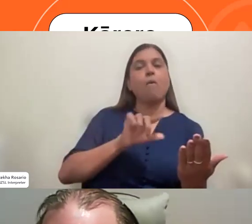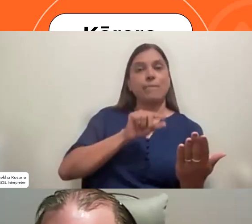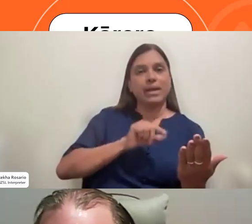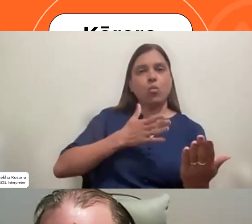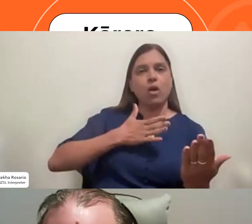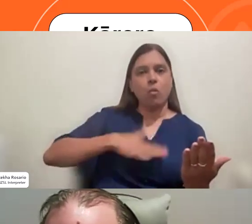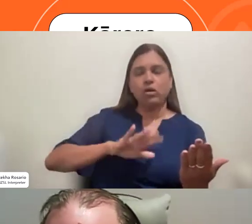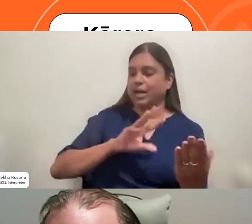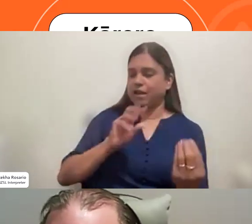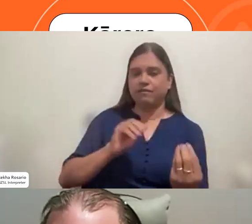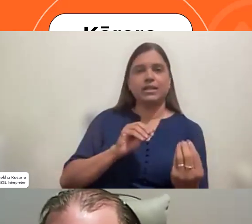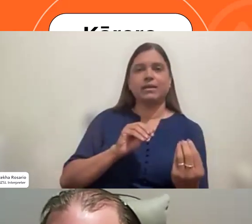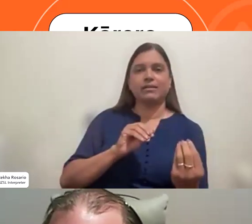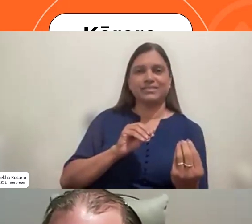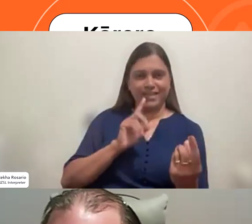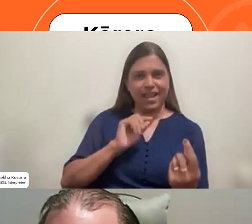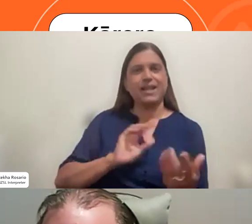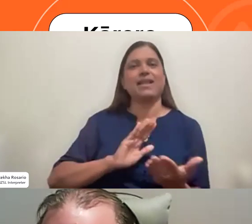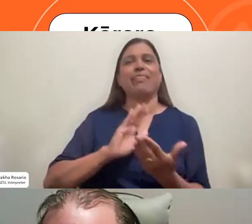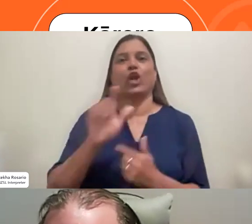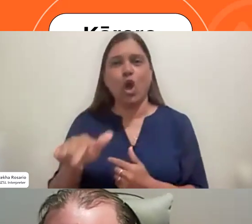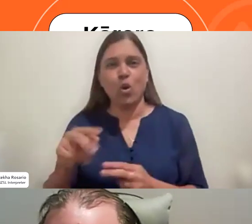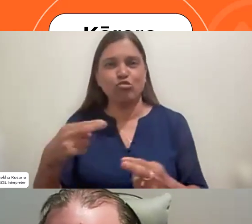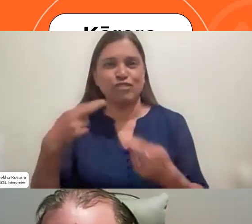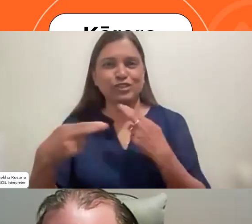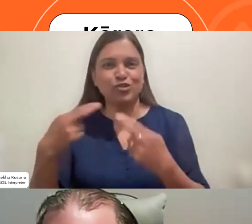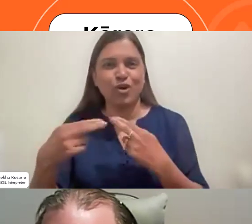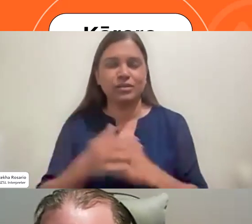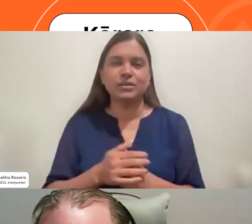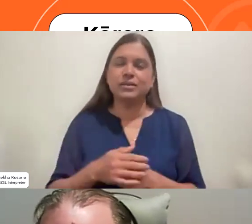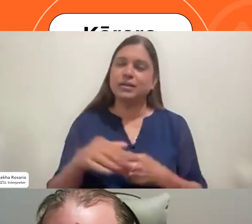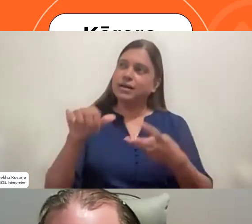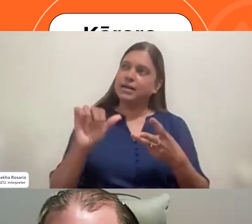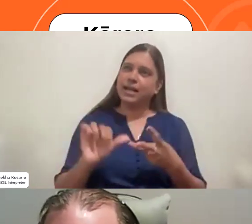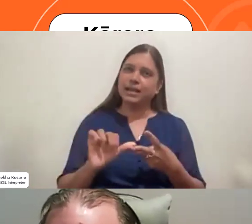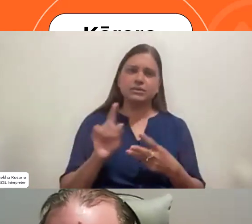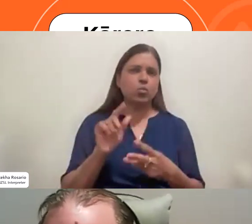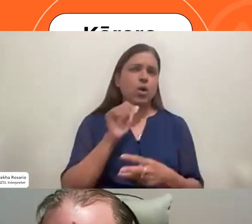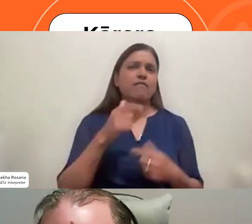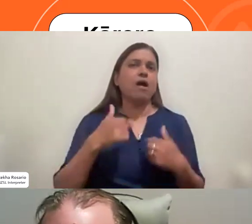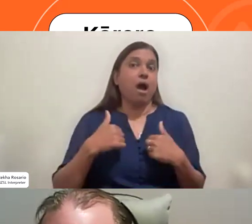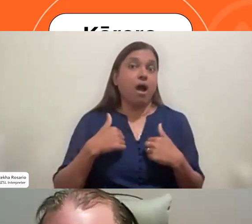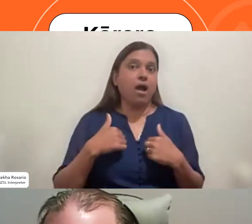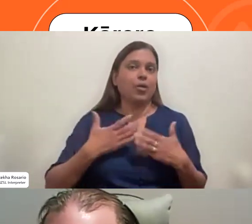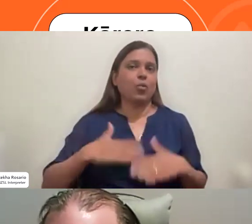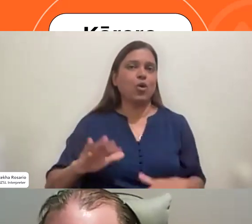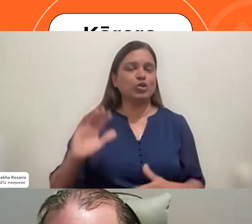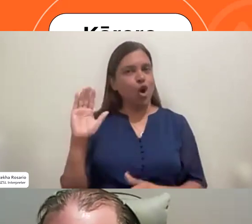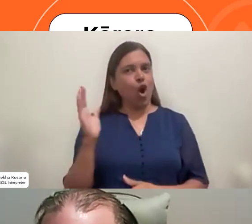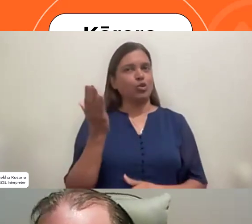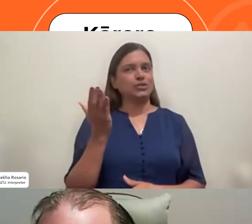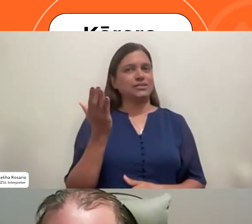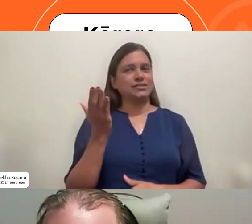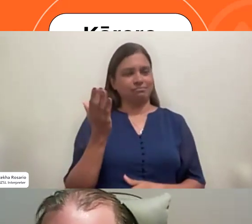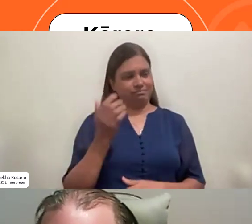And then I will go to, what if I want to host a dinner party, if I want to cook? So